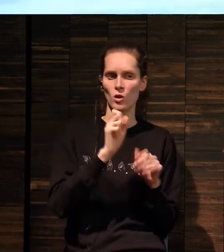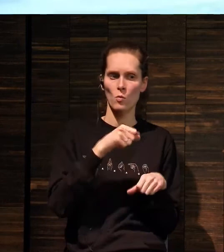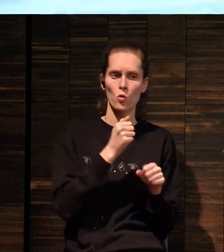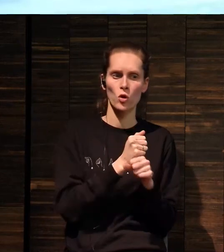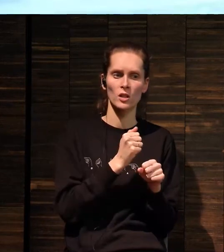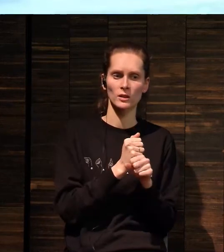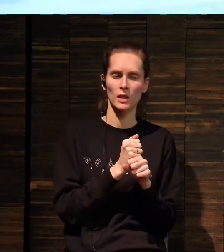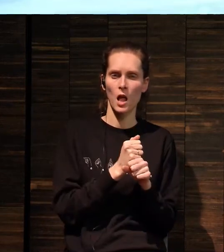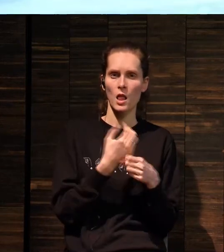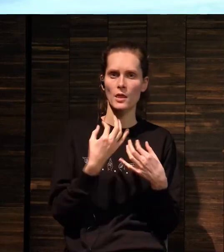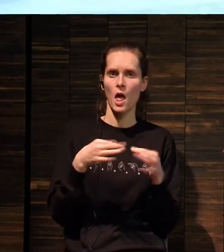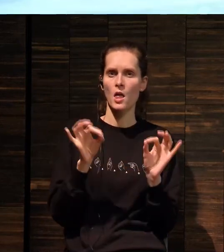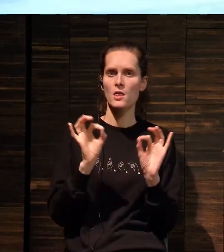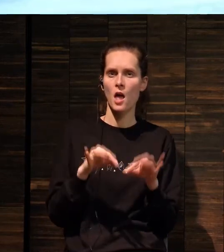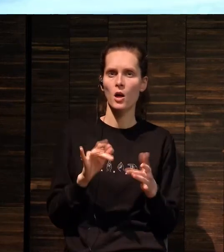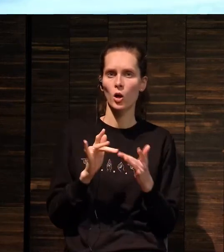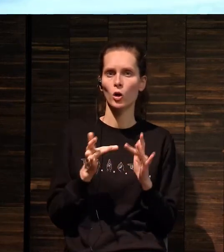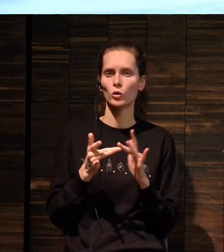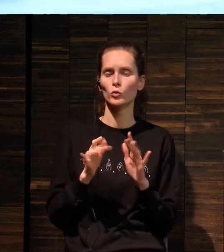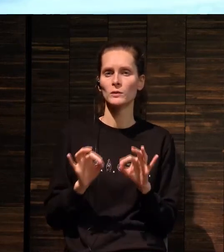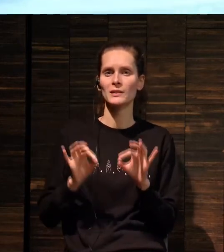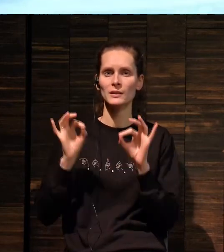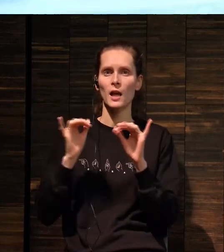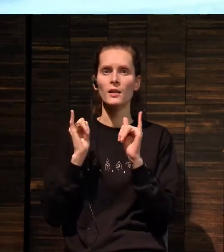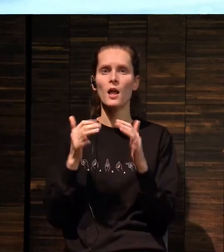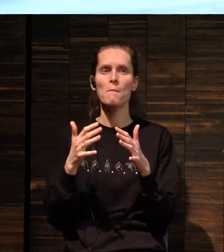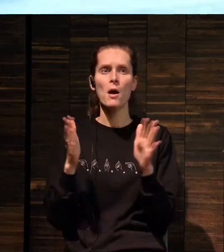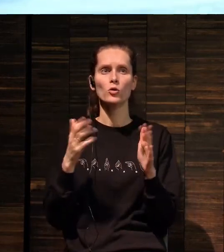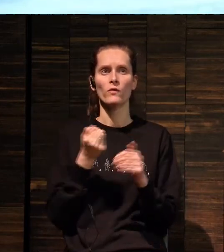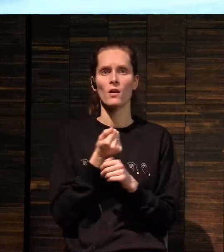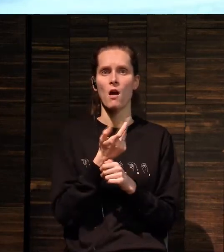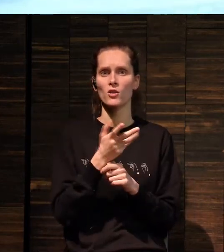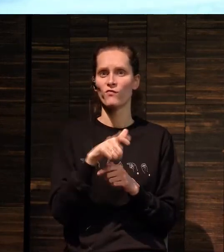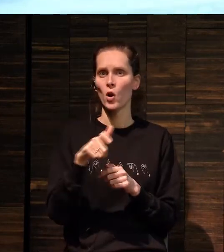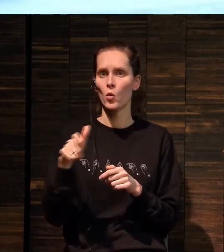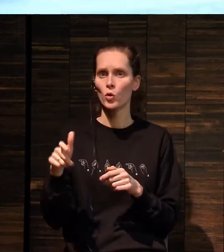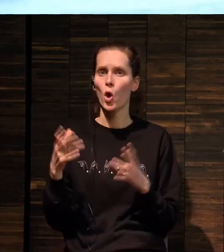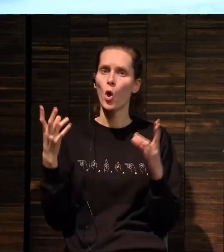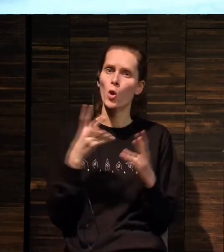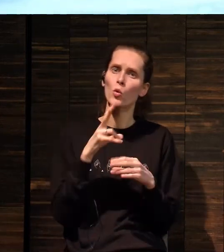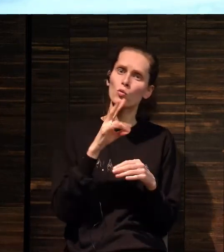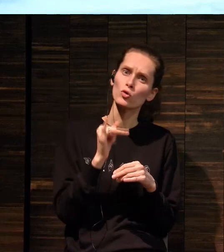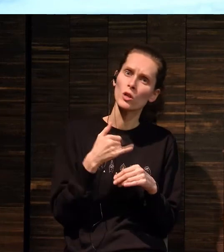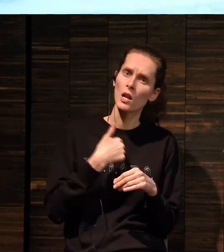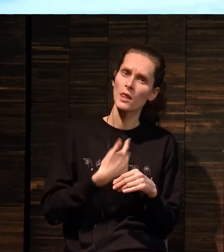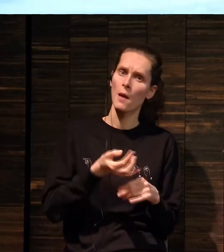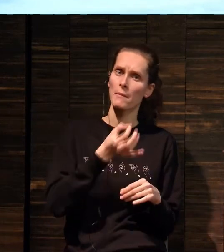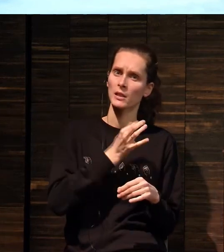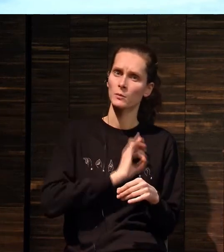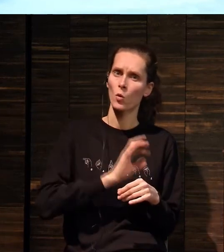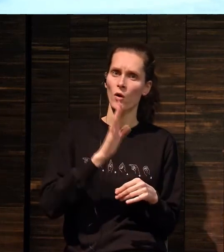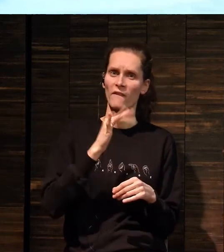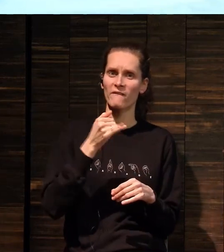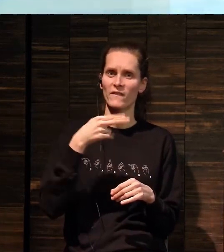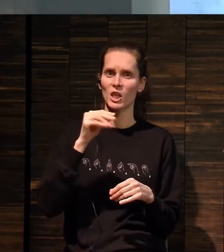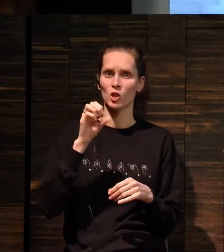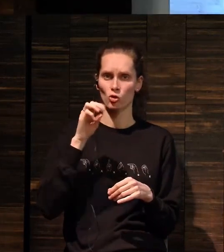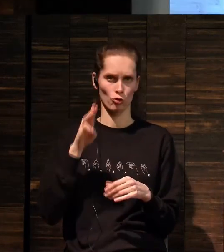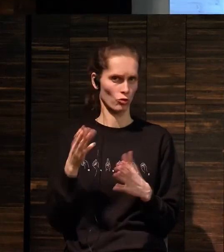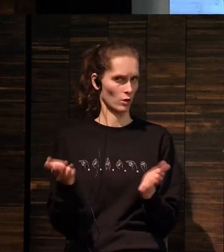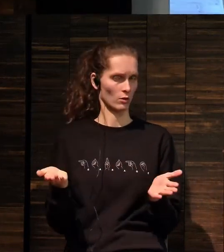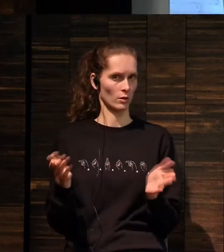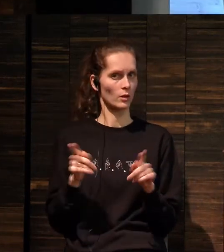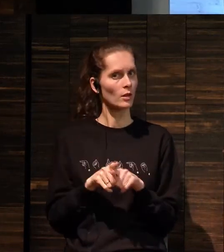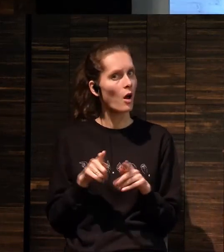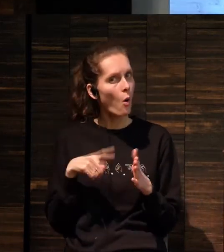So it seems like you can make your website accessible for many people from scratch. So the question is, do